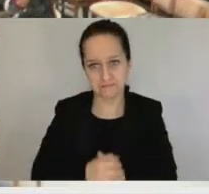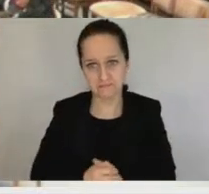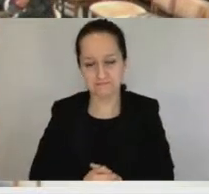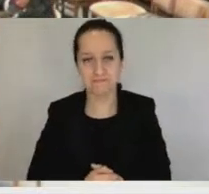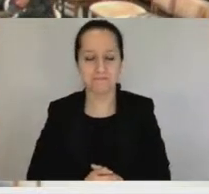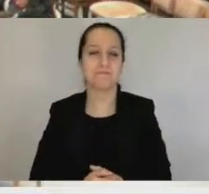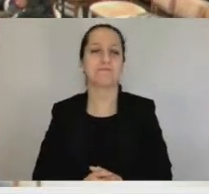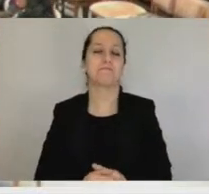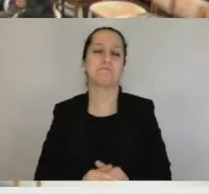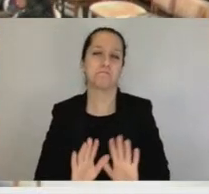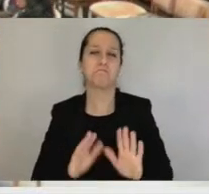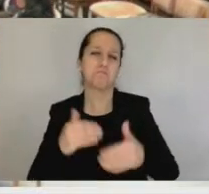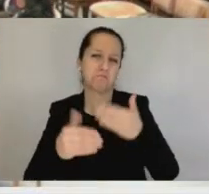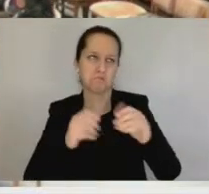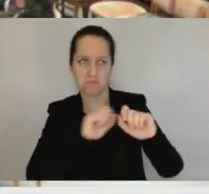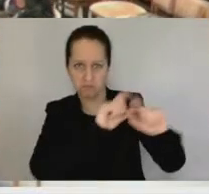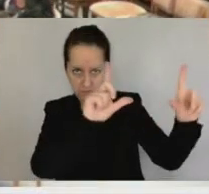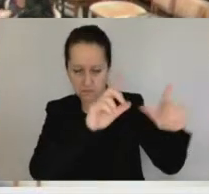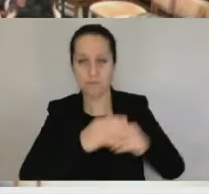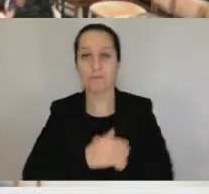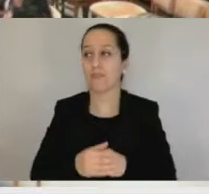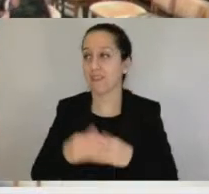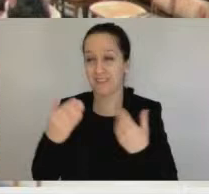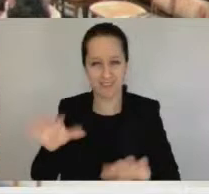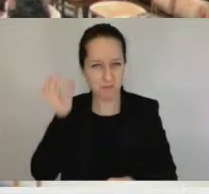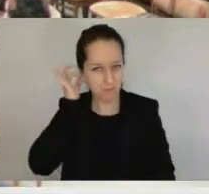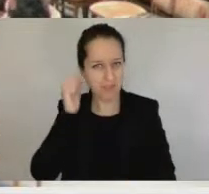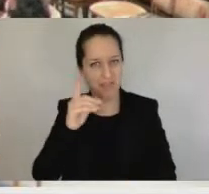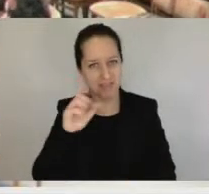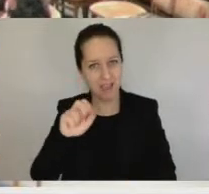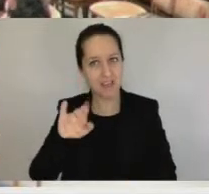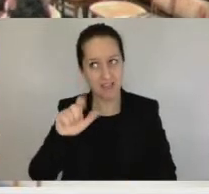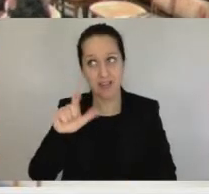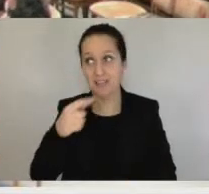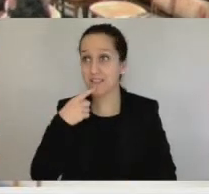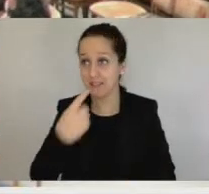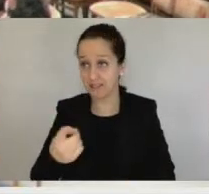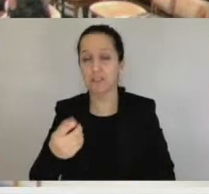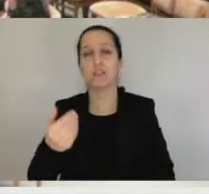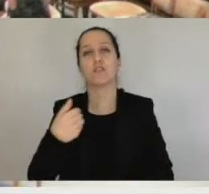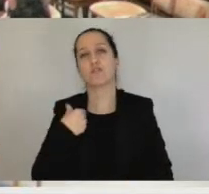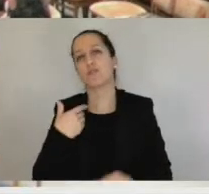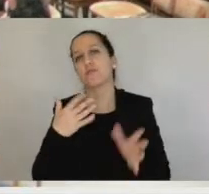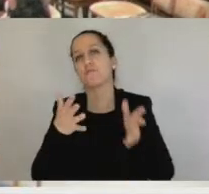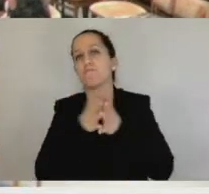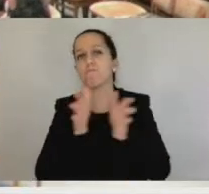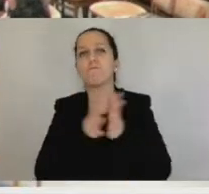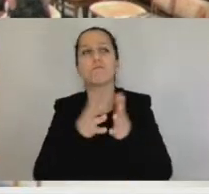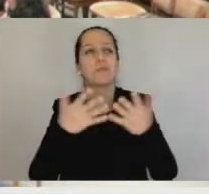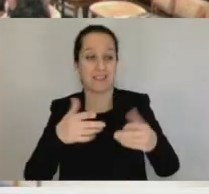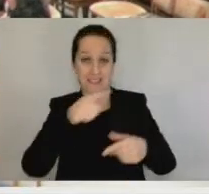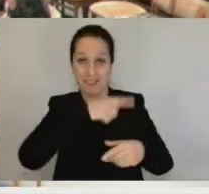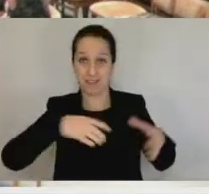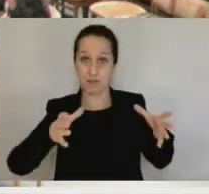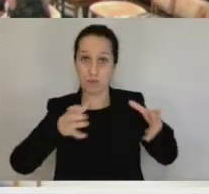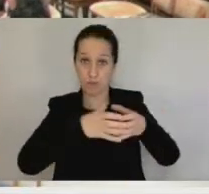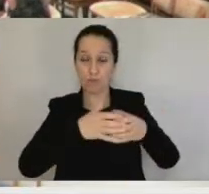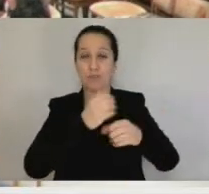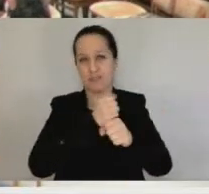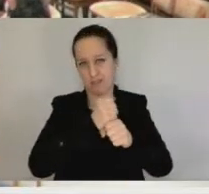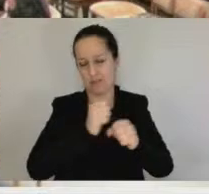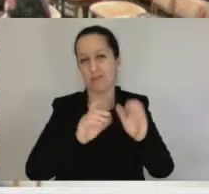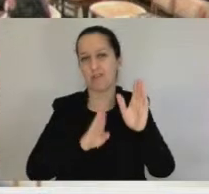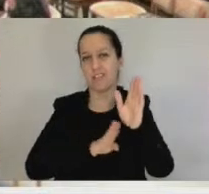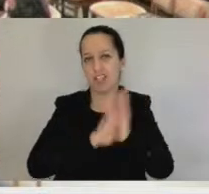while waiting for that. As Daniela said, I will here talk about the next steps that